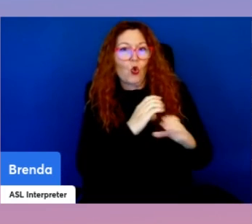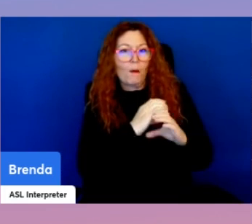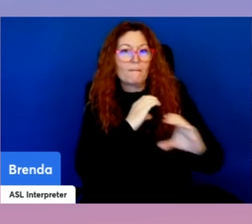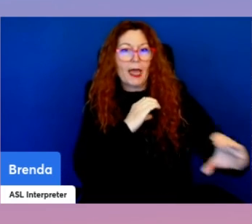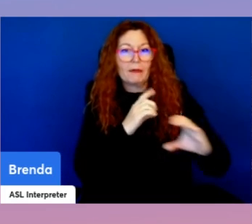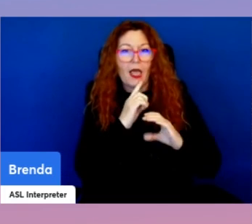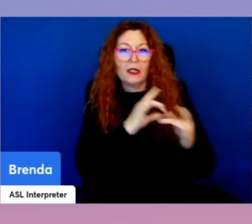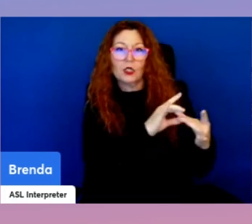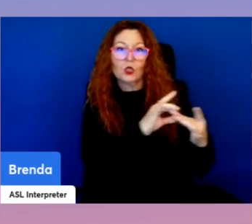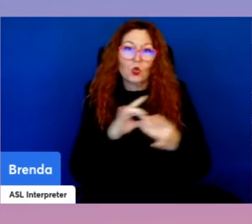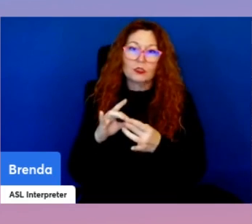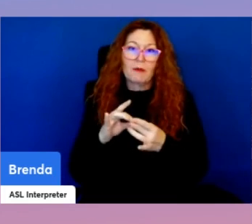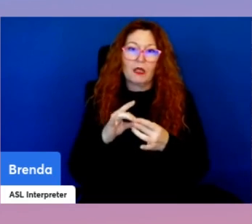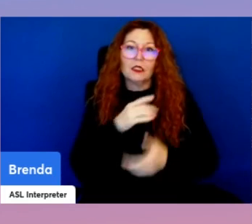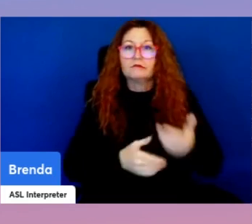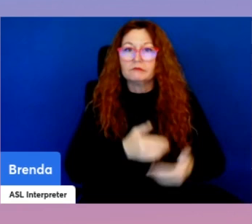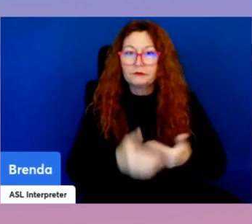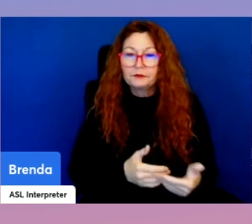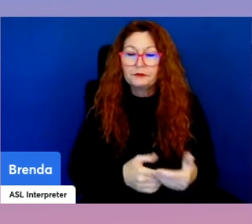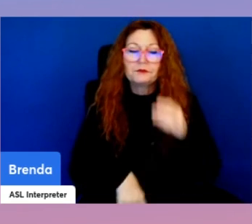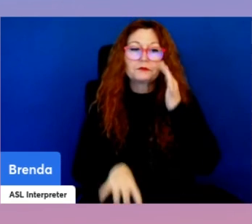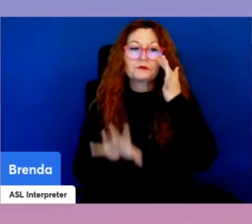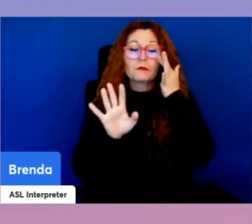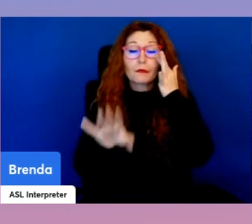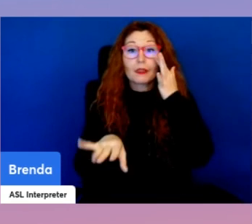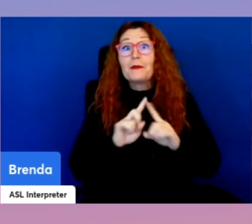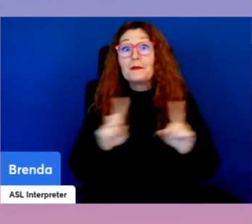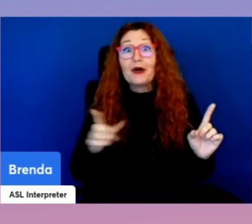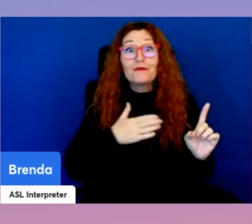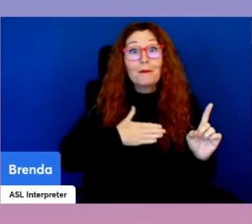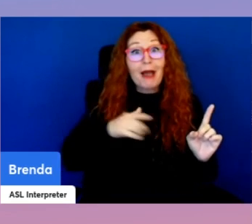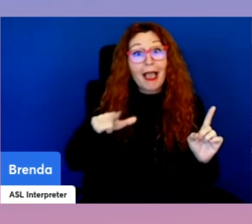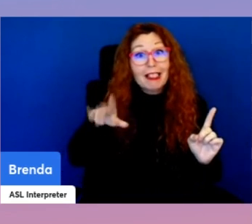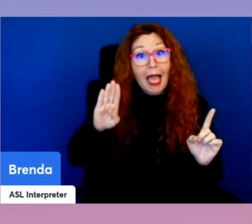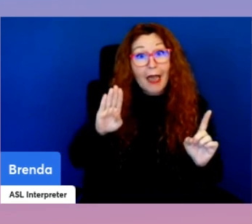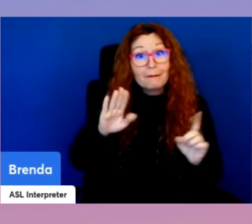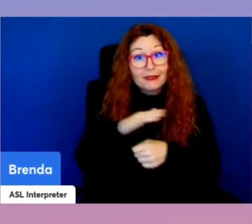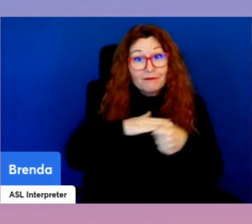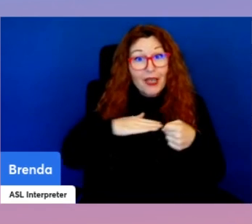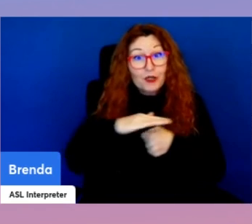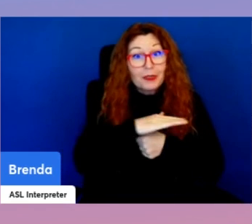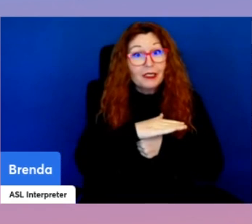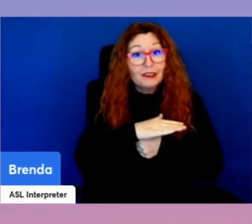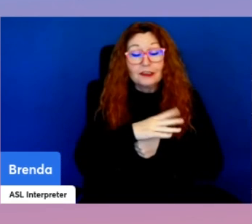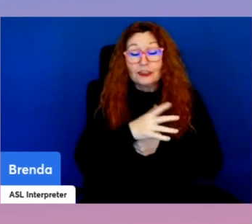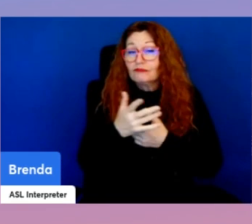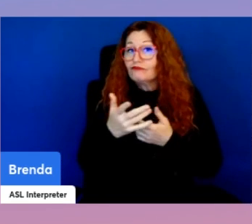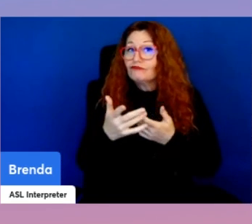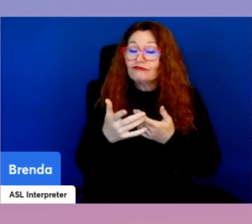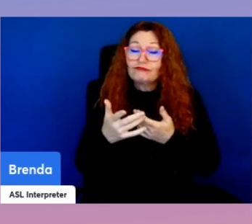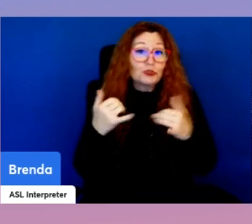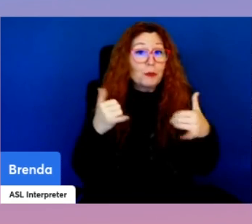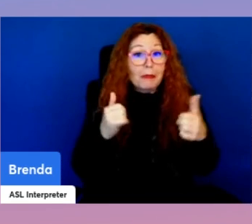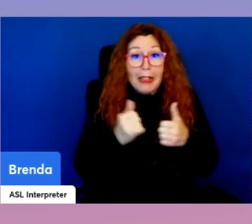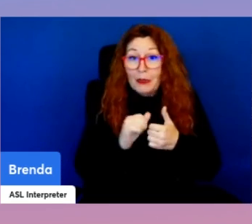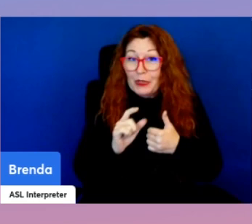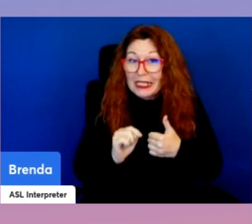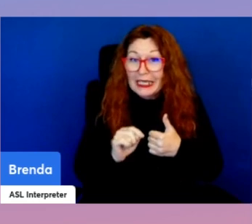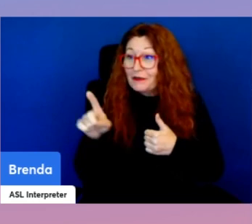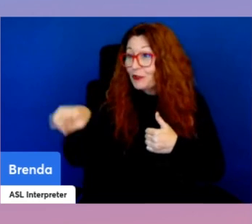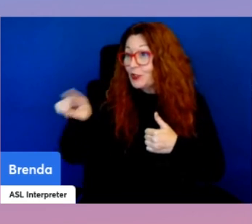fashion. So, but for my lab environment, and just to kind of kick the stuff around, and also for you to kick the stuff